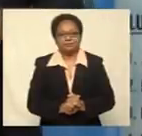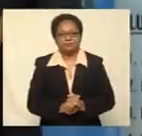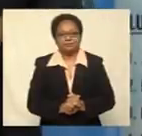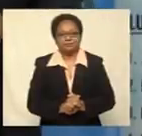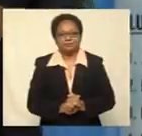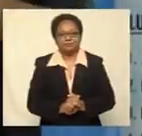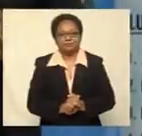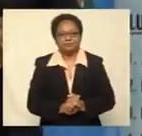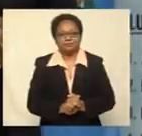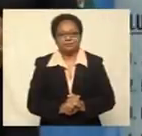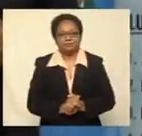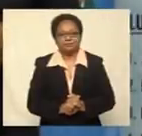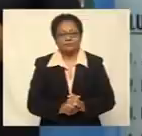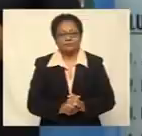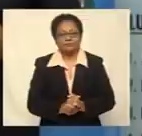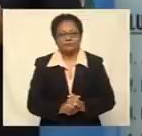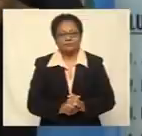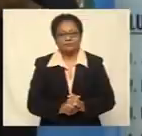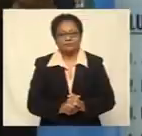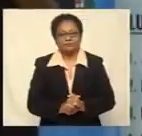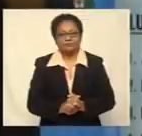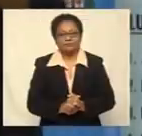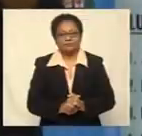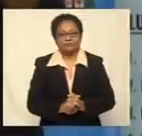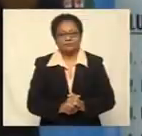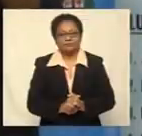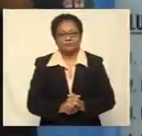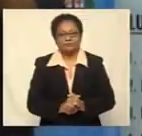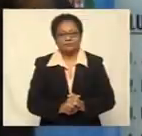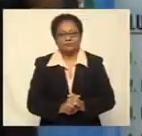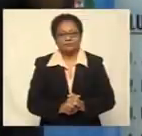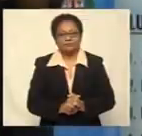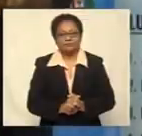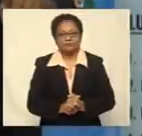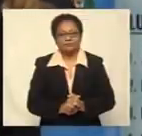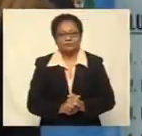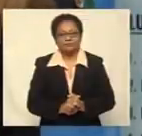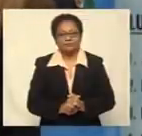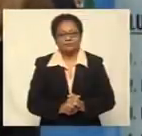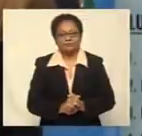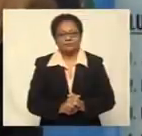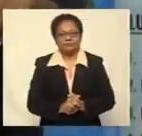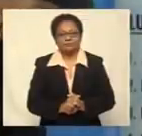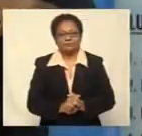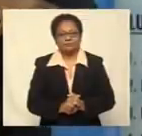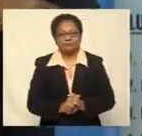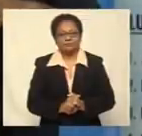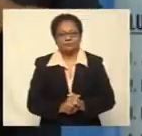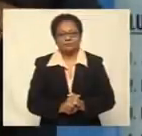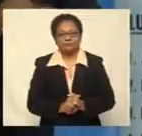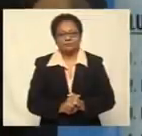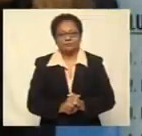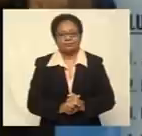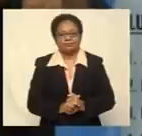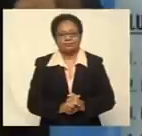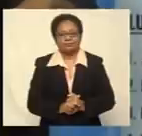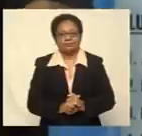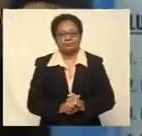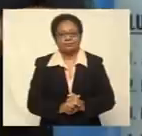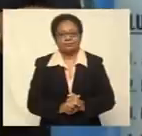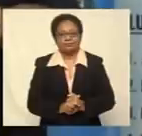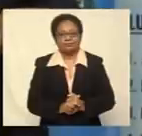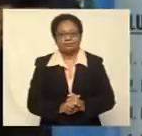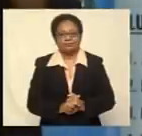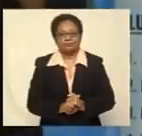Some of our other contacts are patients. Given that they were seeking treatment for other ailments, we have identified these